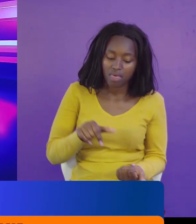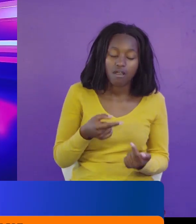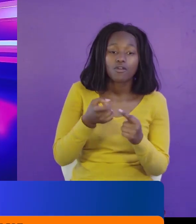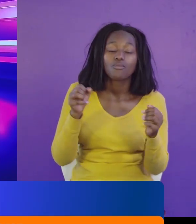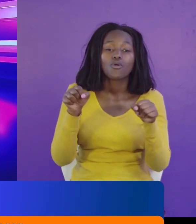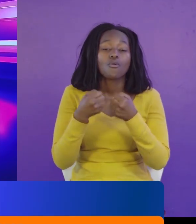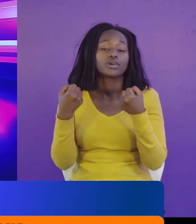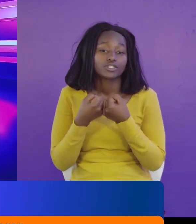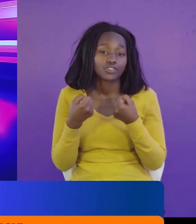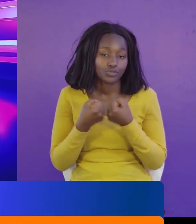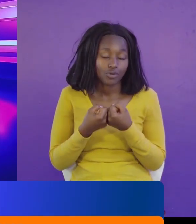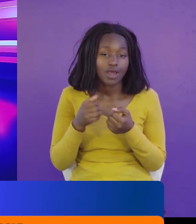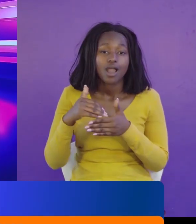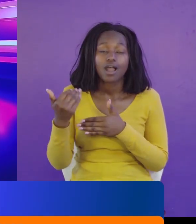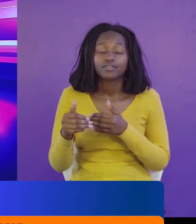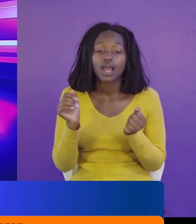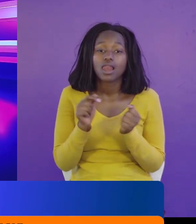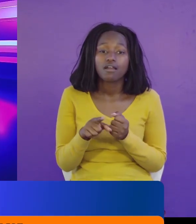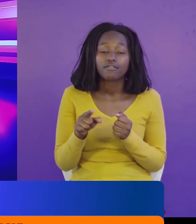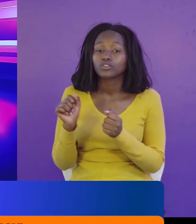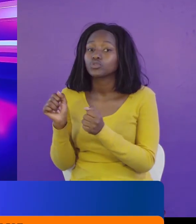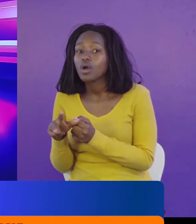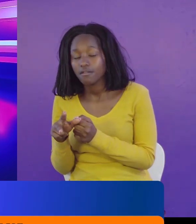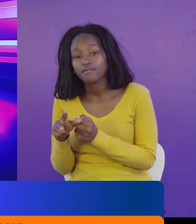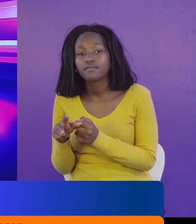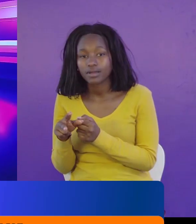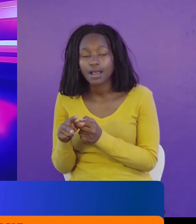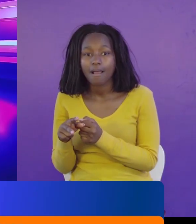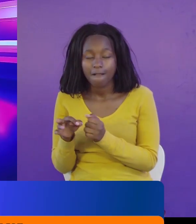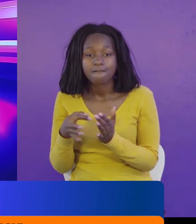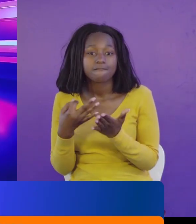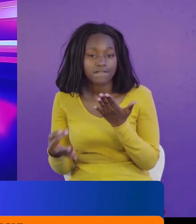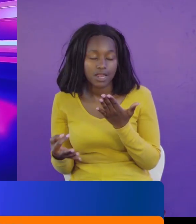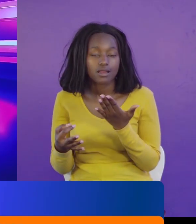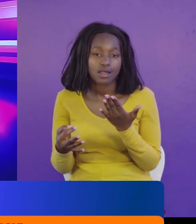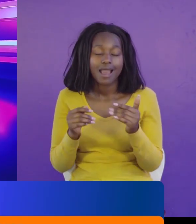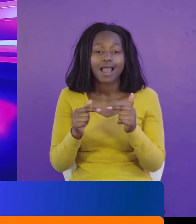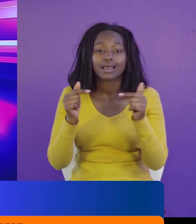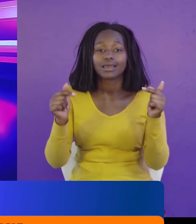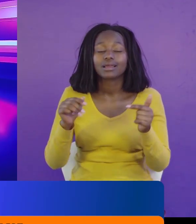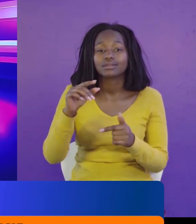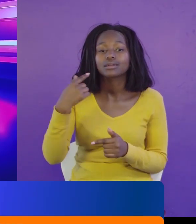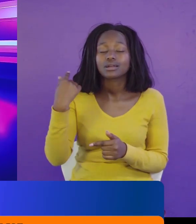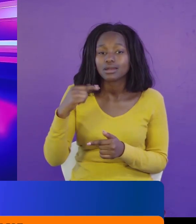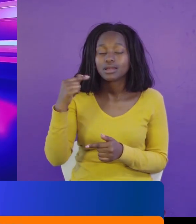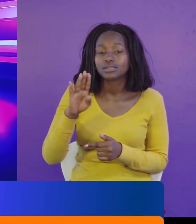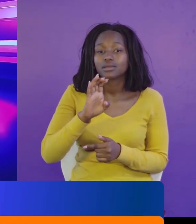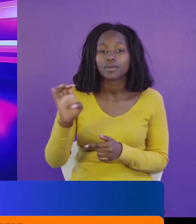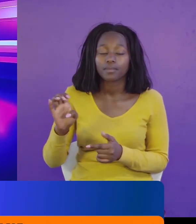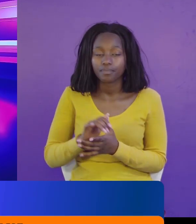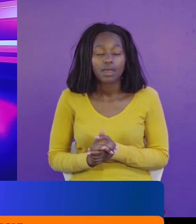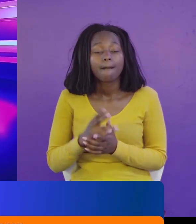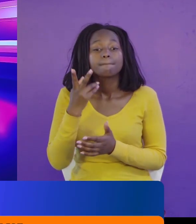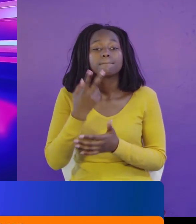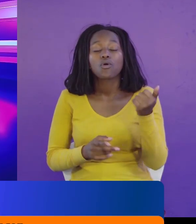a 11-12 defeat after penalties against Grimsby FC. Now, the two teams, Grimsby